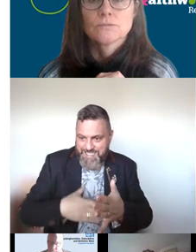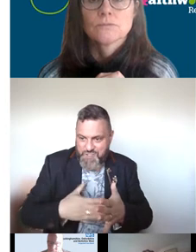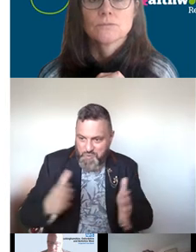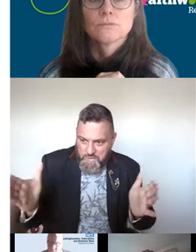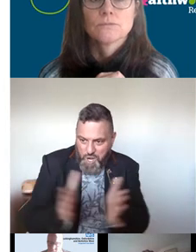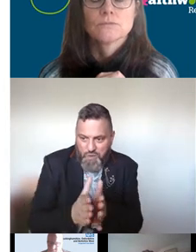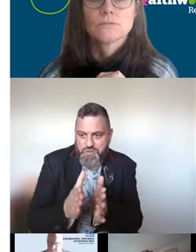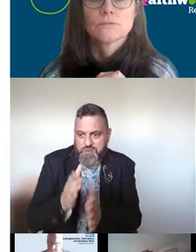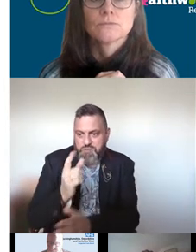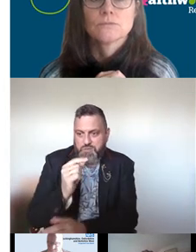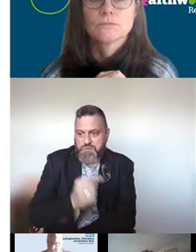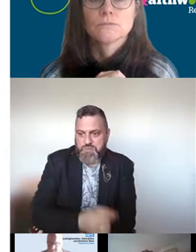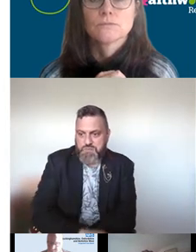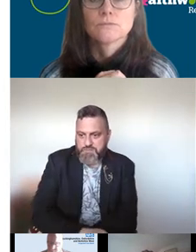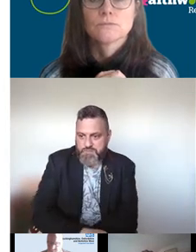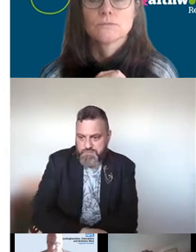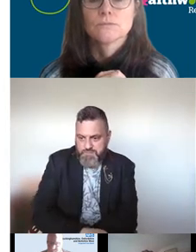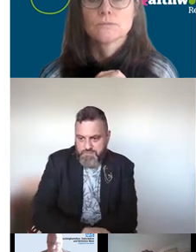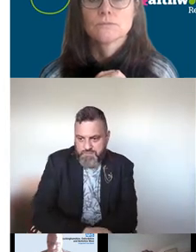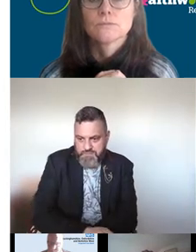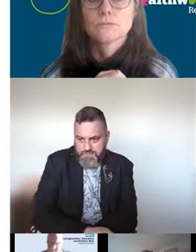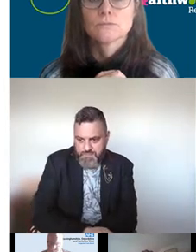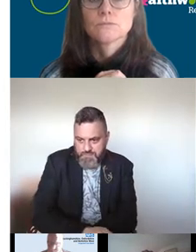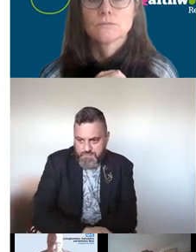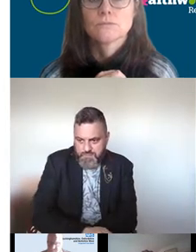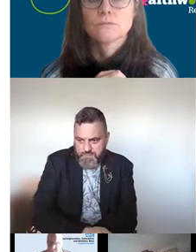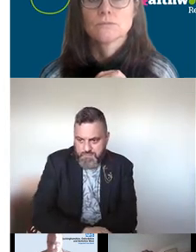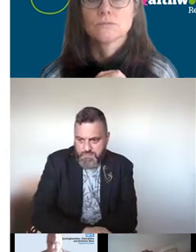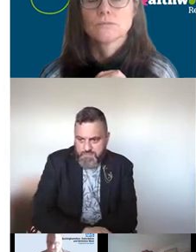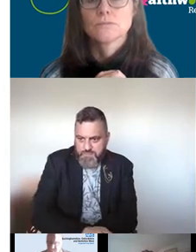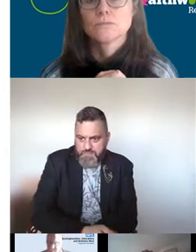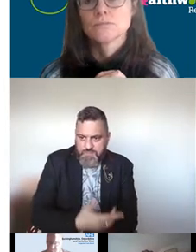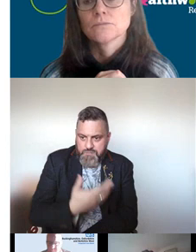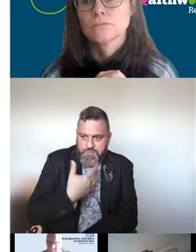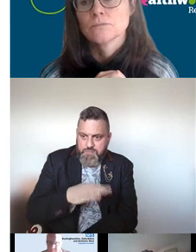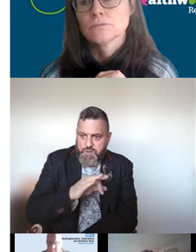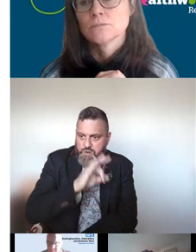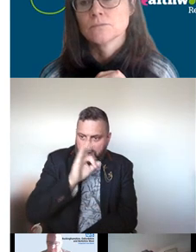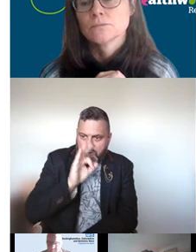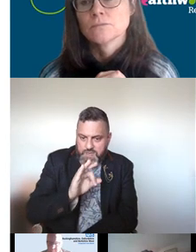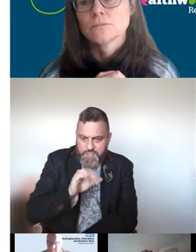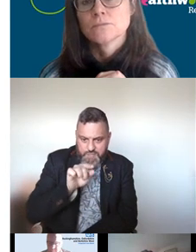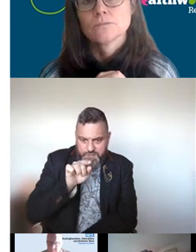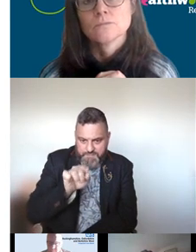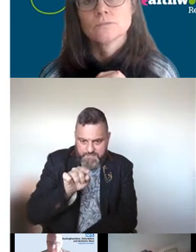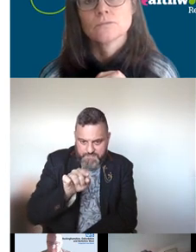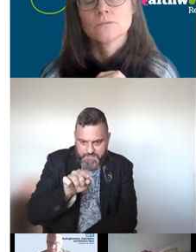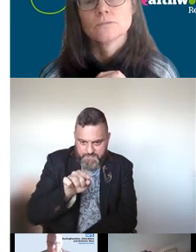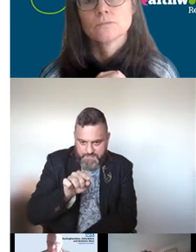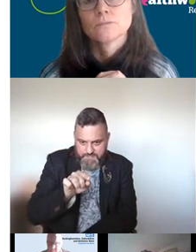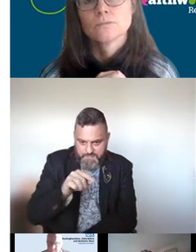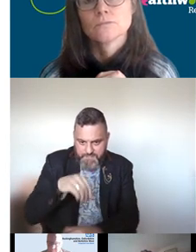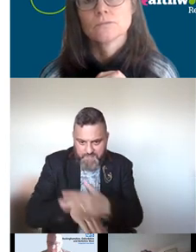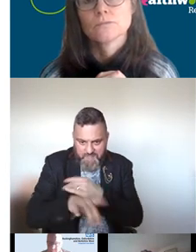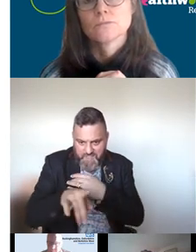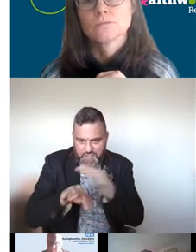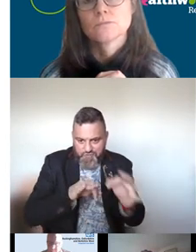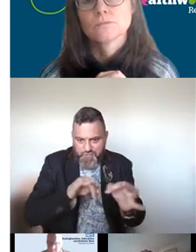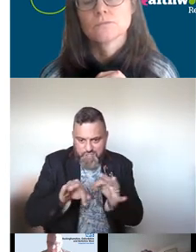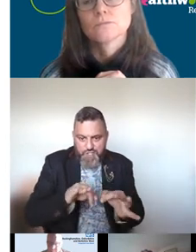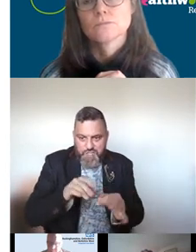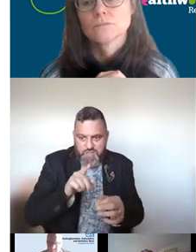could be. But I think that question almost needs to be one of, it, maybe not in this strategy, but